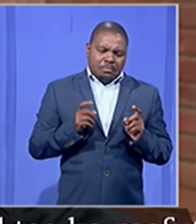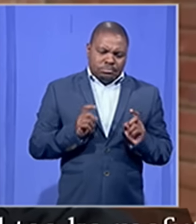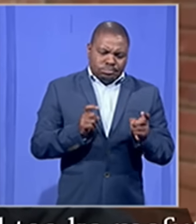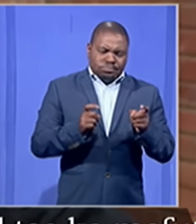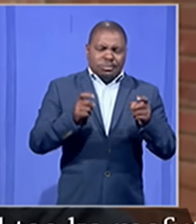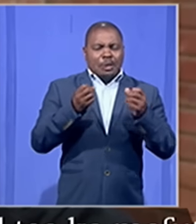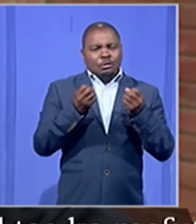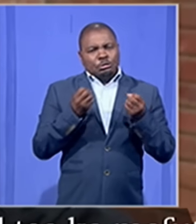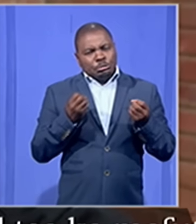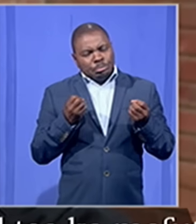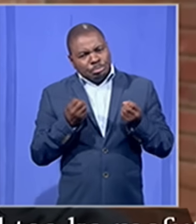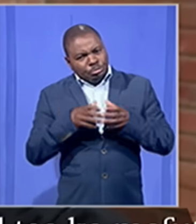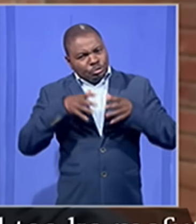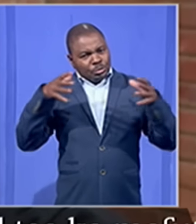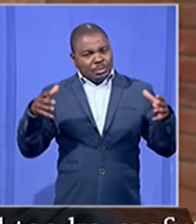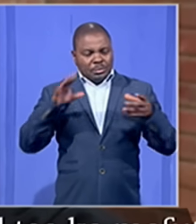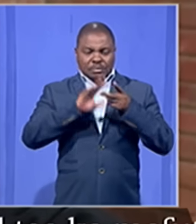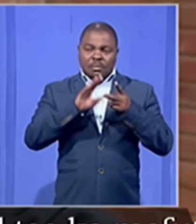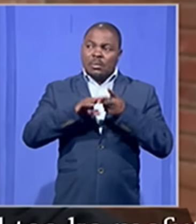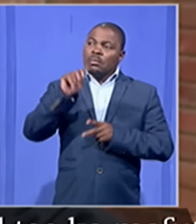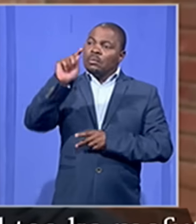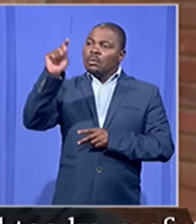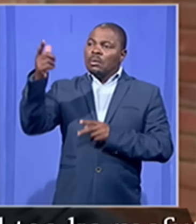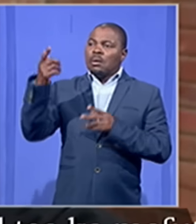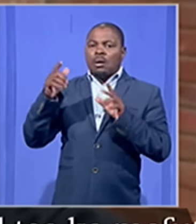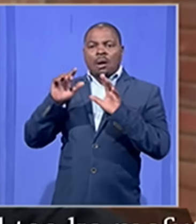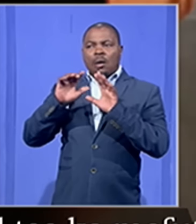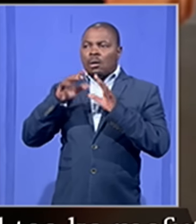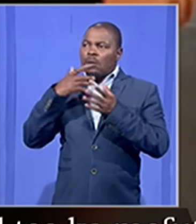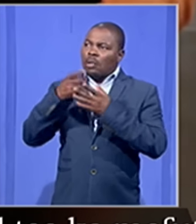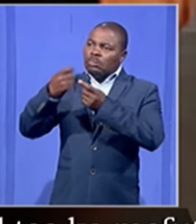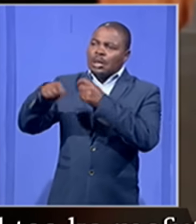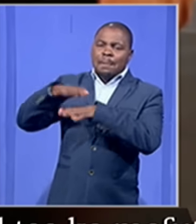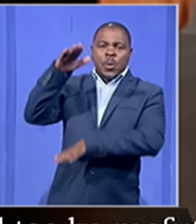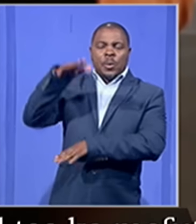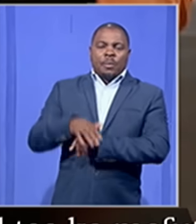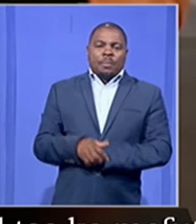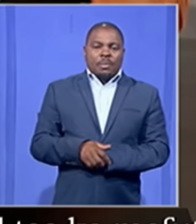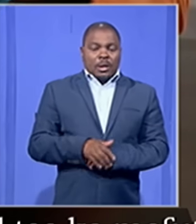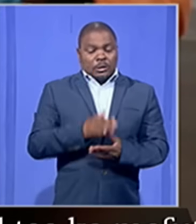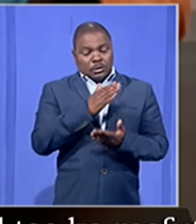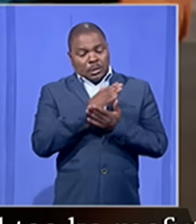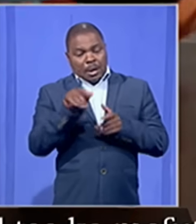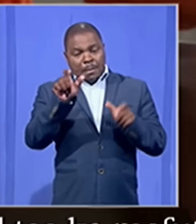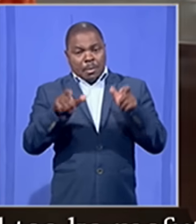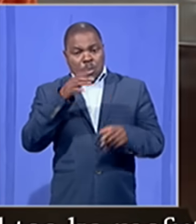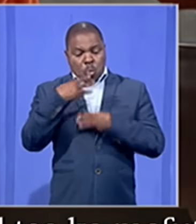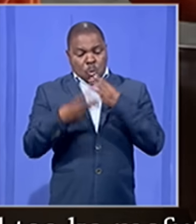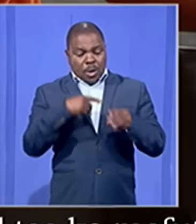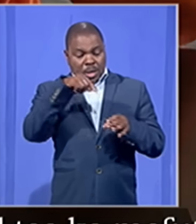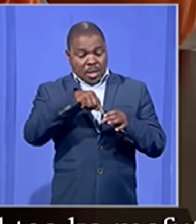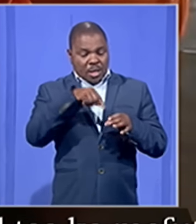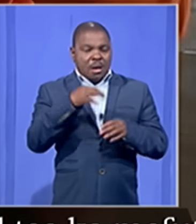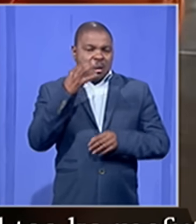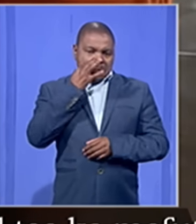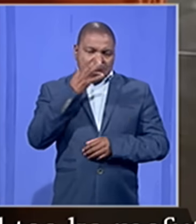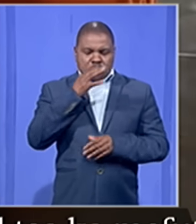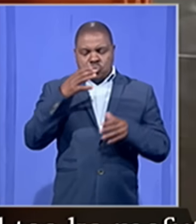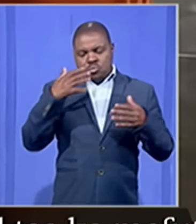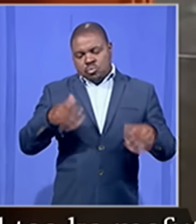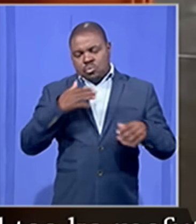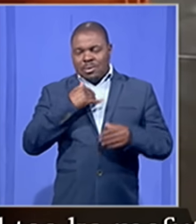leng goreng ba market ba inyaka ka gona. Ba bangwe ba bašomi ba Moshomane ba re ba leboga go šoma ka femeng ye